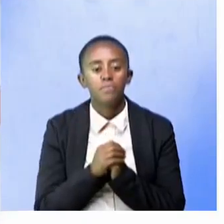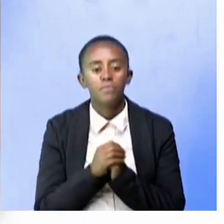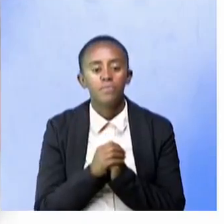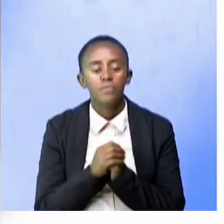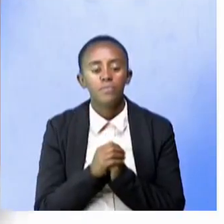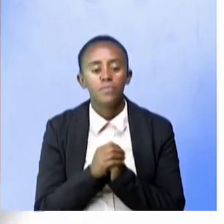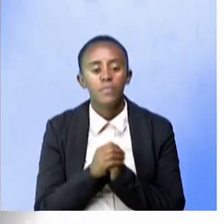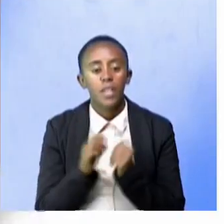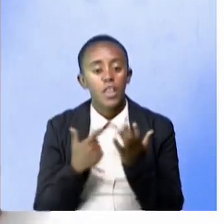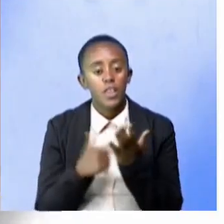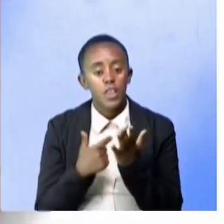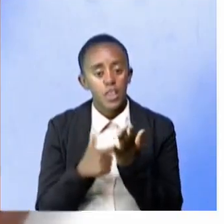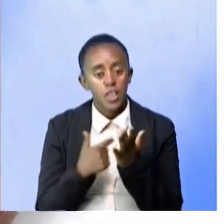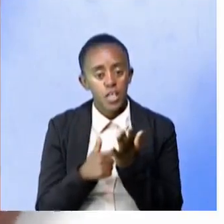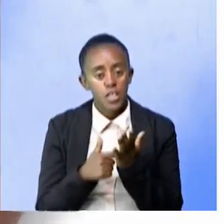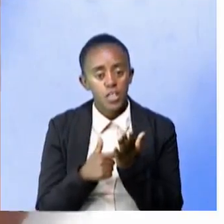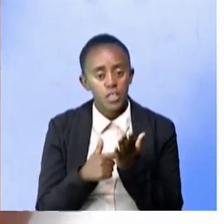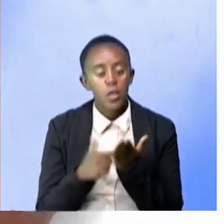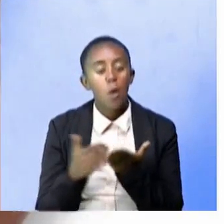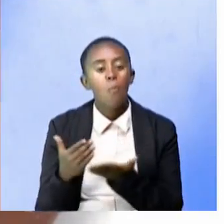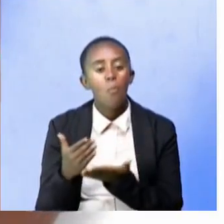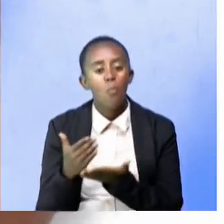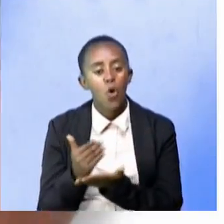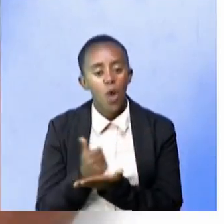this product